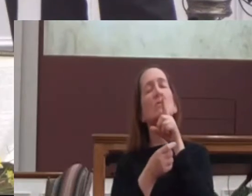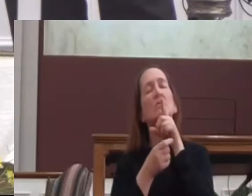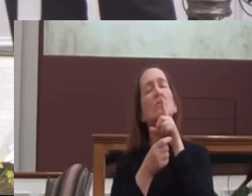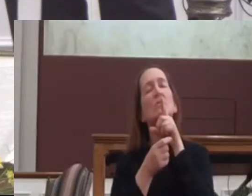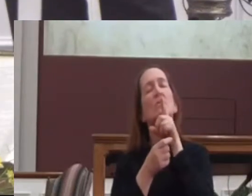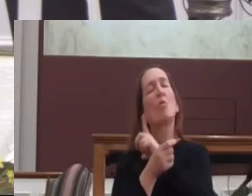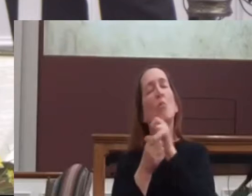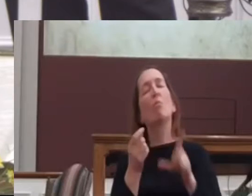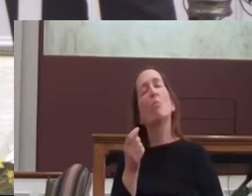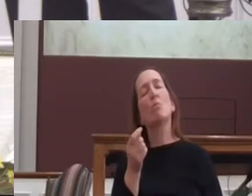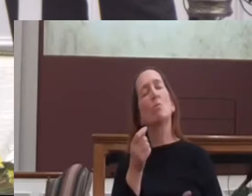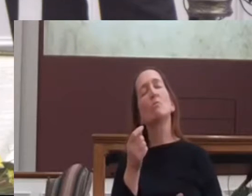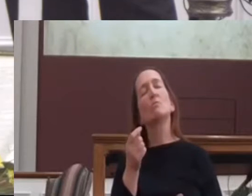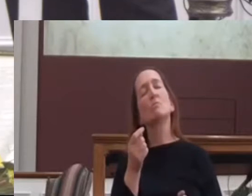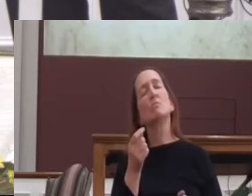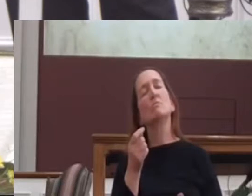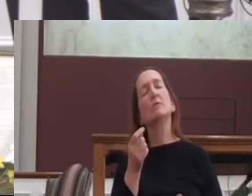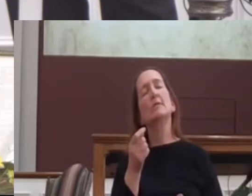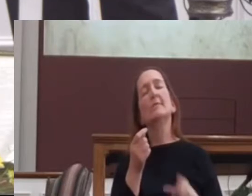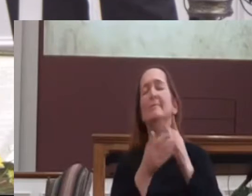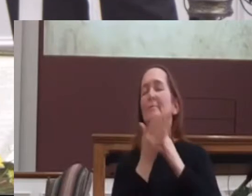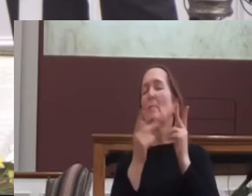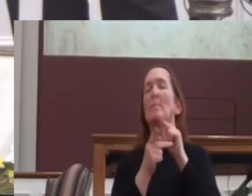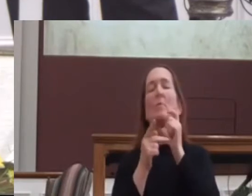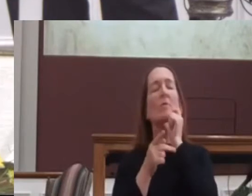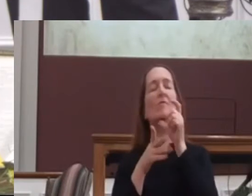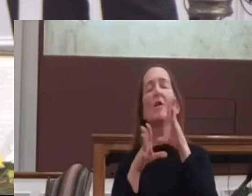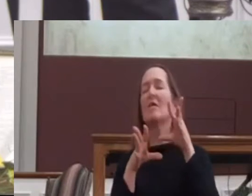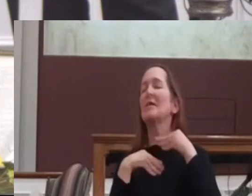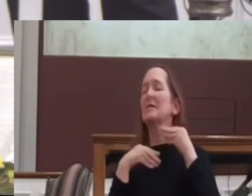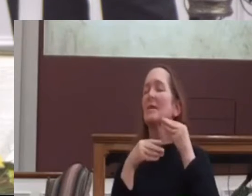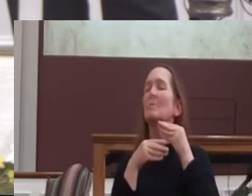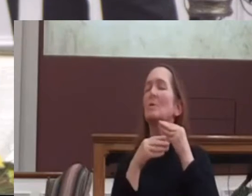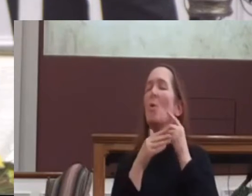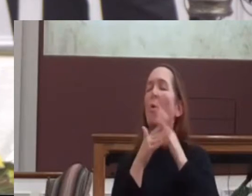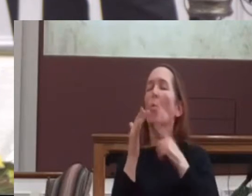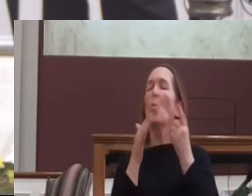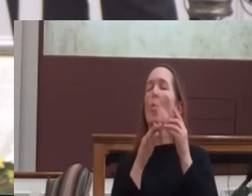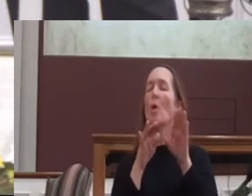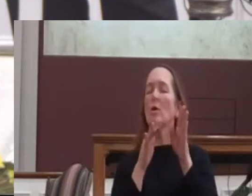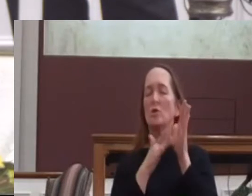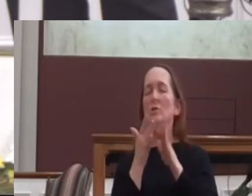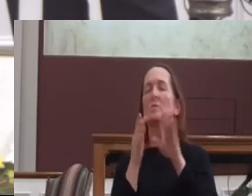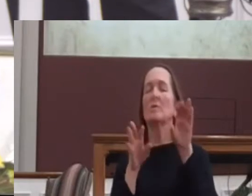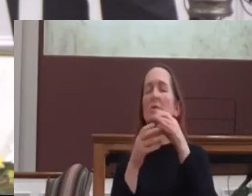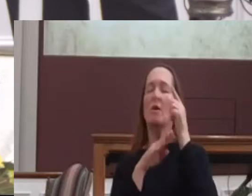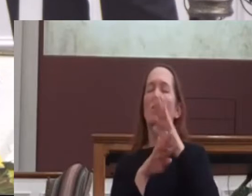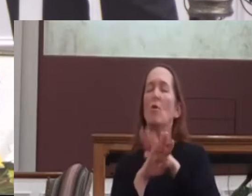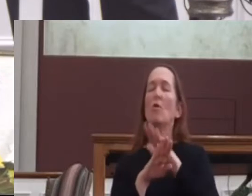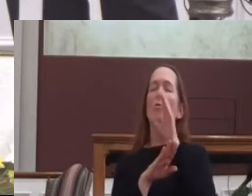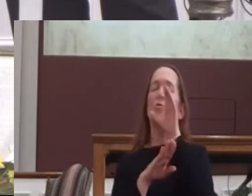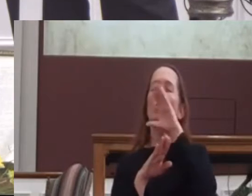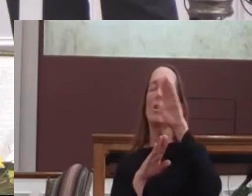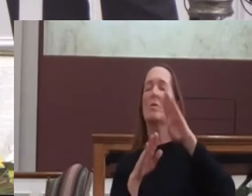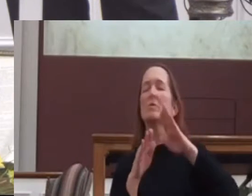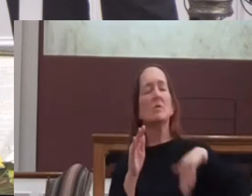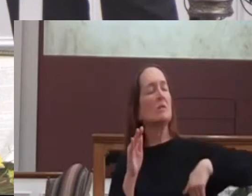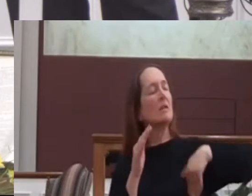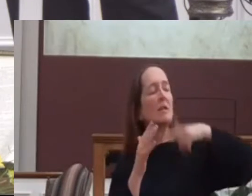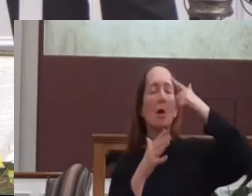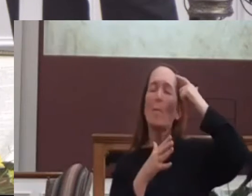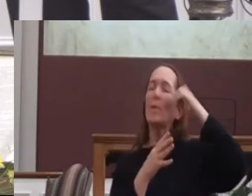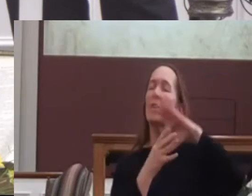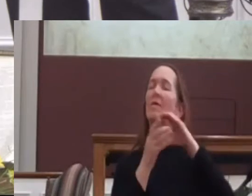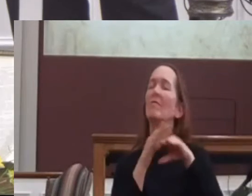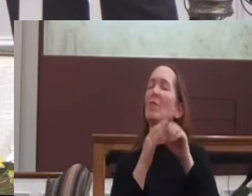that you are Lord. They have not received what Jesus has done on the cross for them. They have not experienced and believed